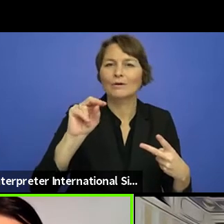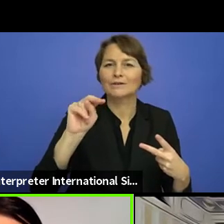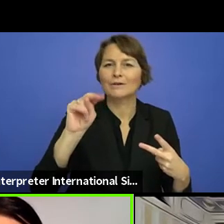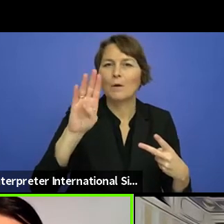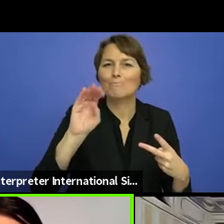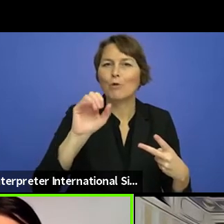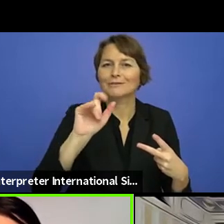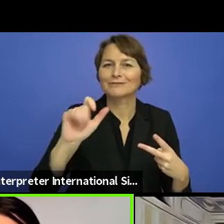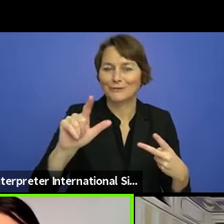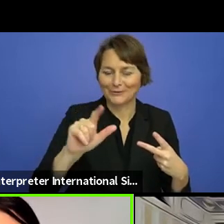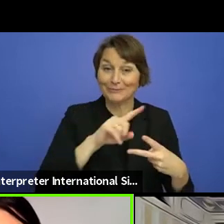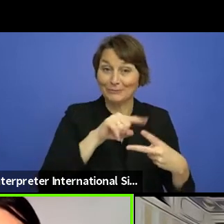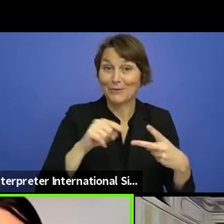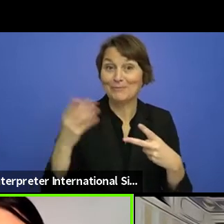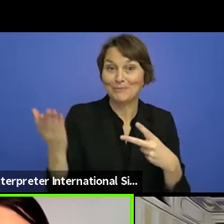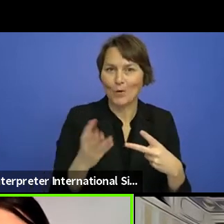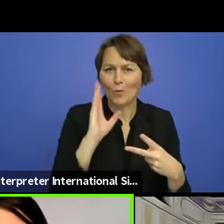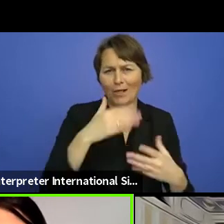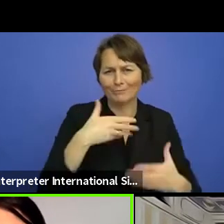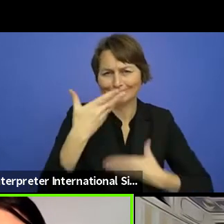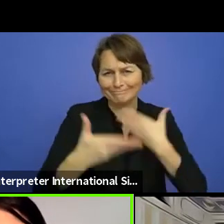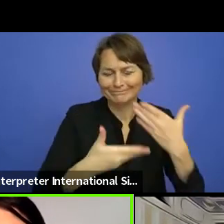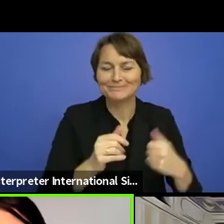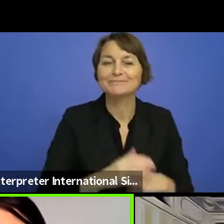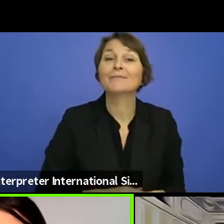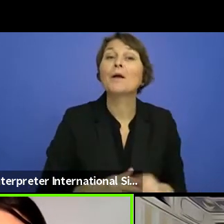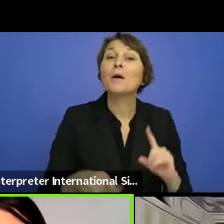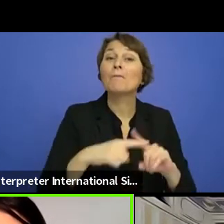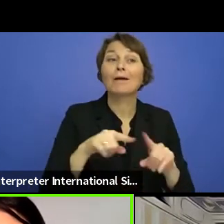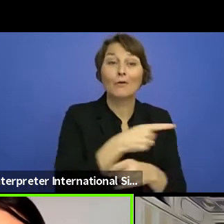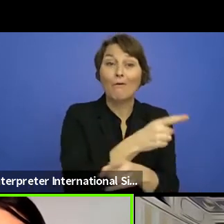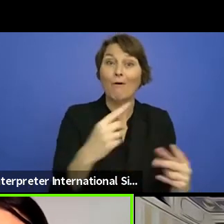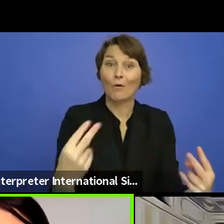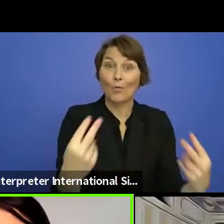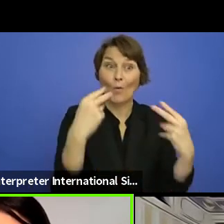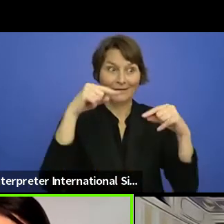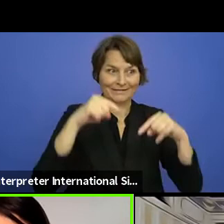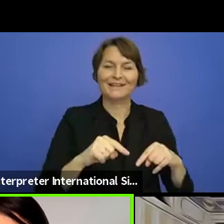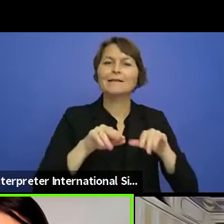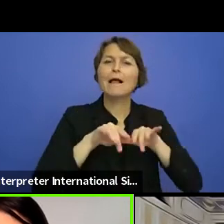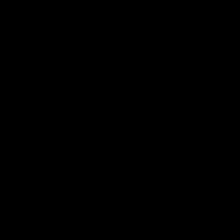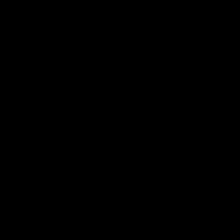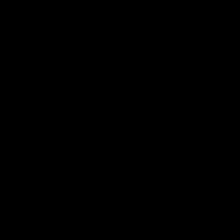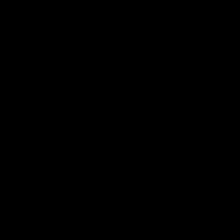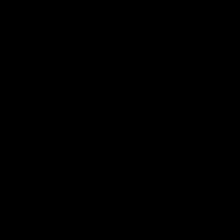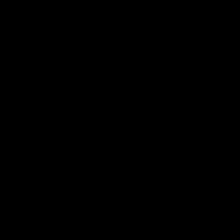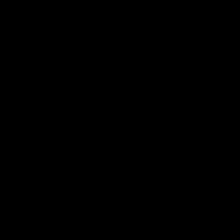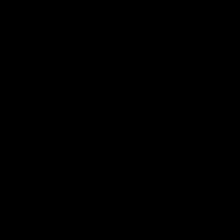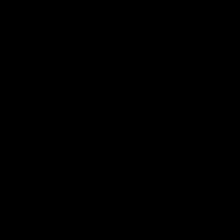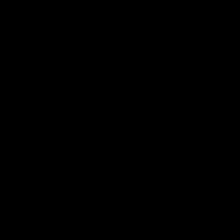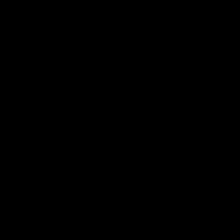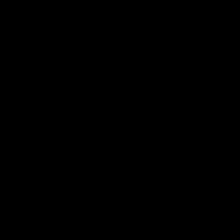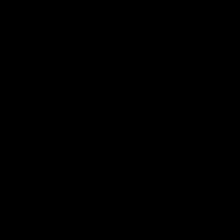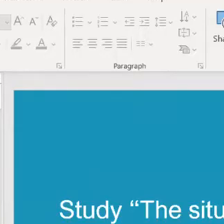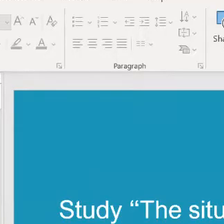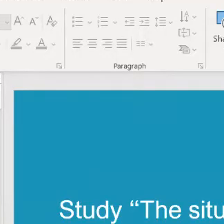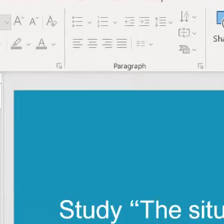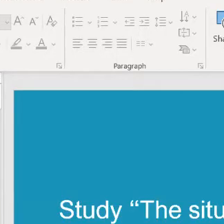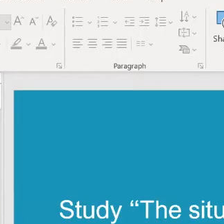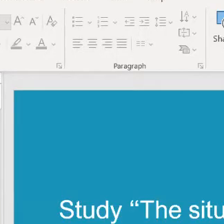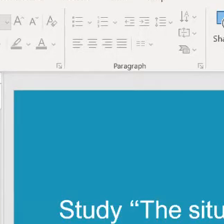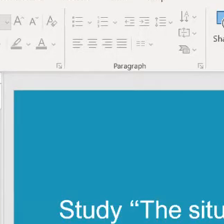stream chat, on the live stream, that they can start asking already questions using the Q&A tool